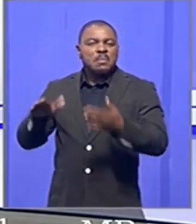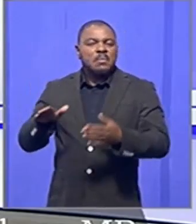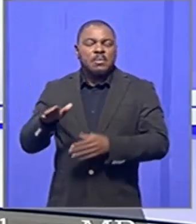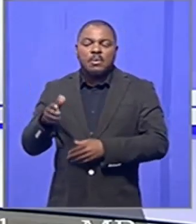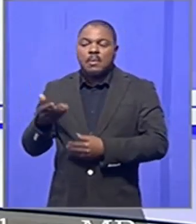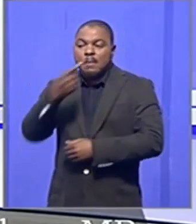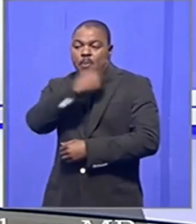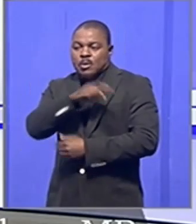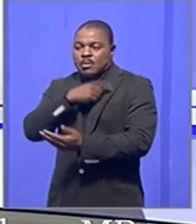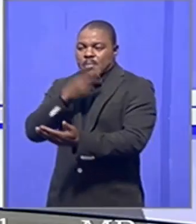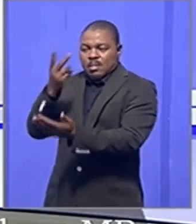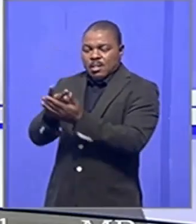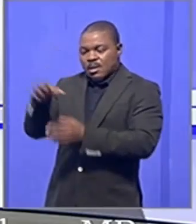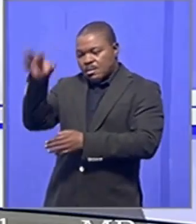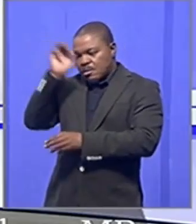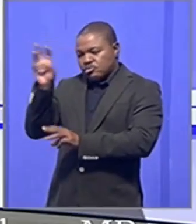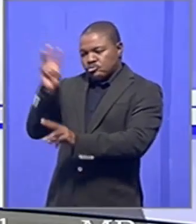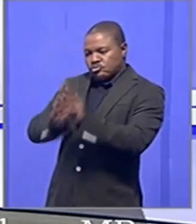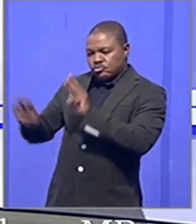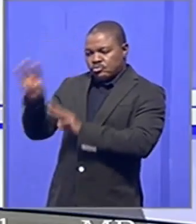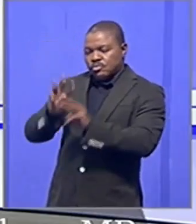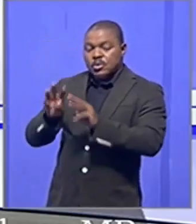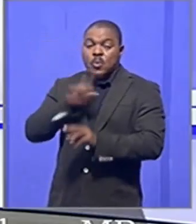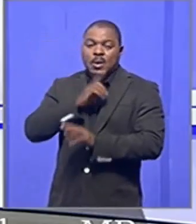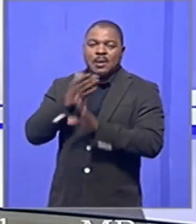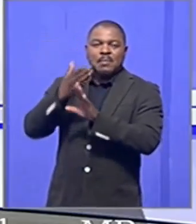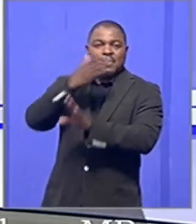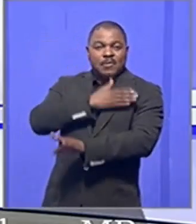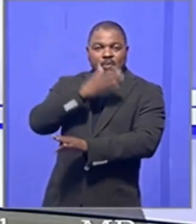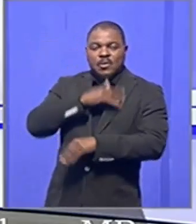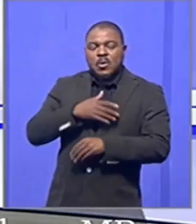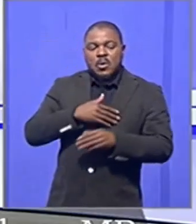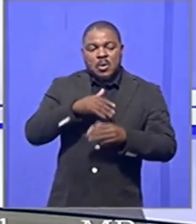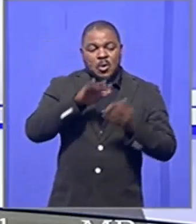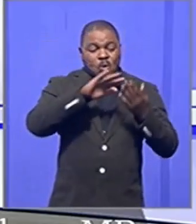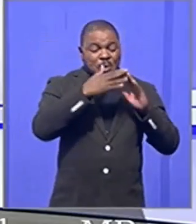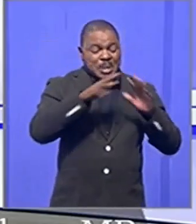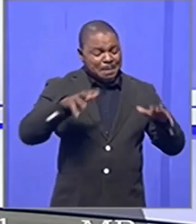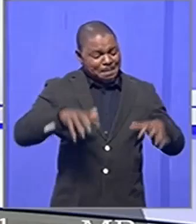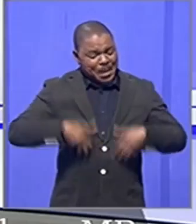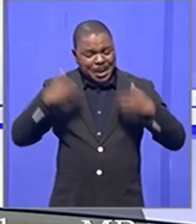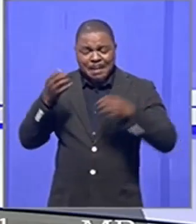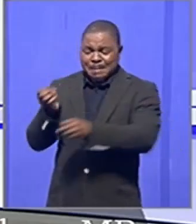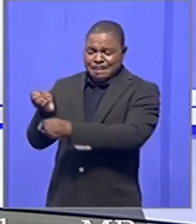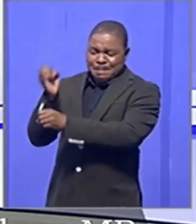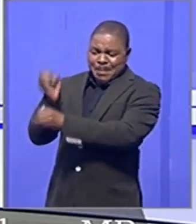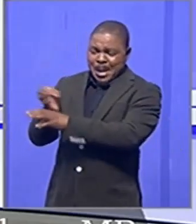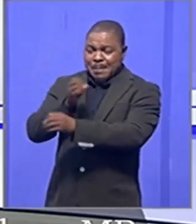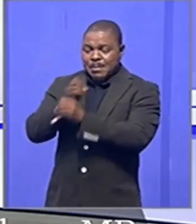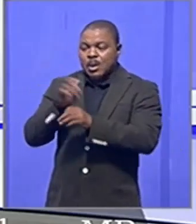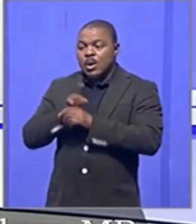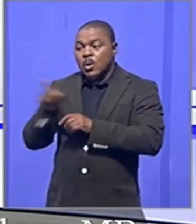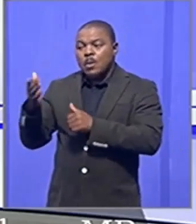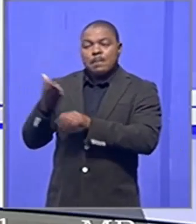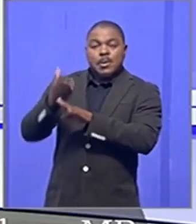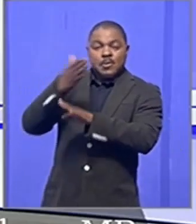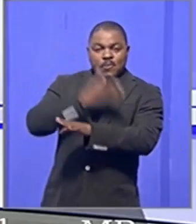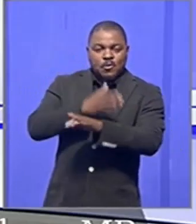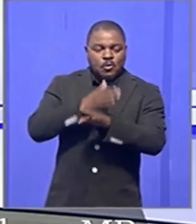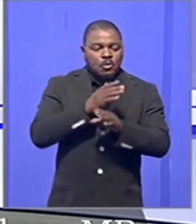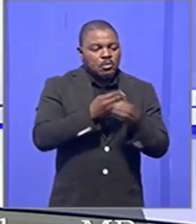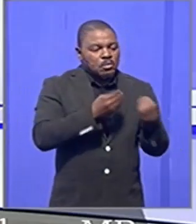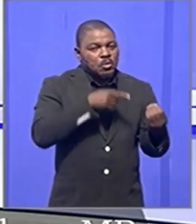tlhapetšo ya maphodisa le bookelong morago gore maloko a setšhaba ao a bego a befetšego šoro ba ikadime yena nakong ya ge a be a ba laetša mo a epetšego